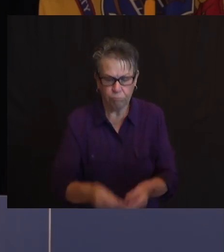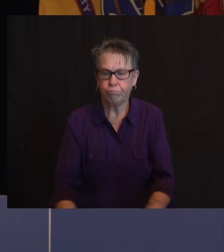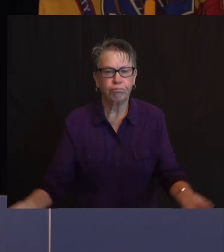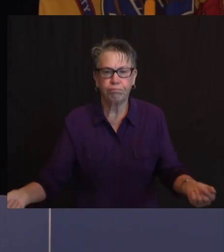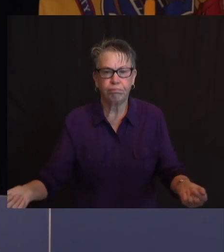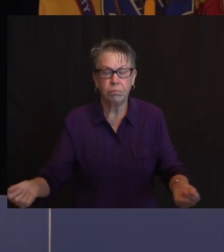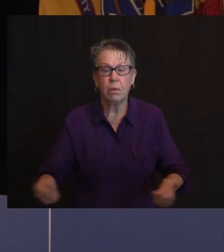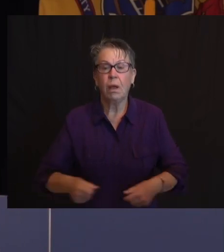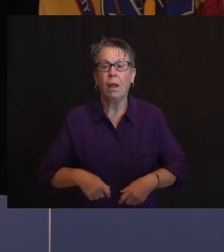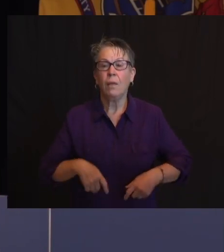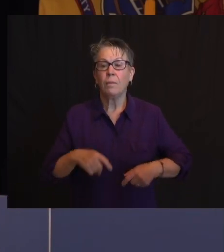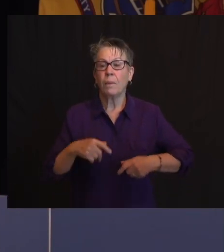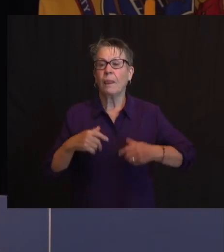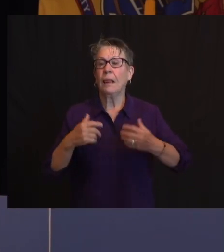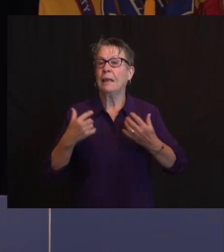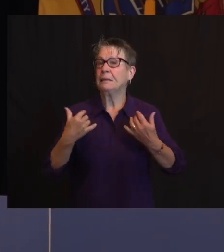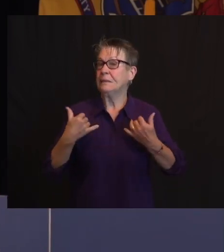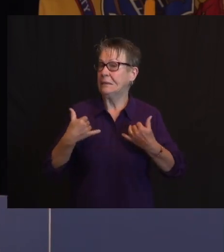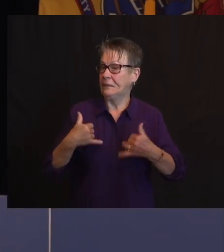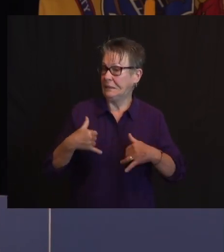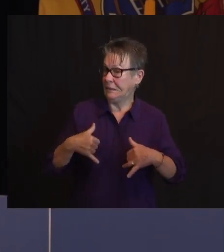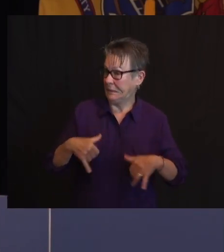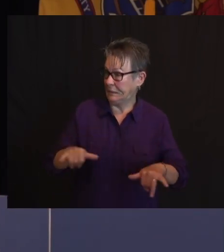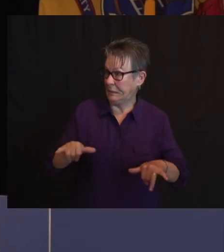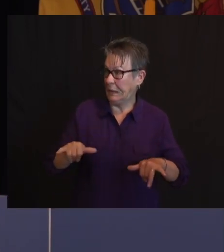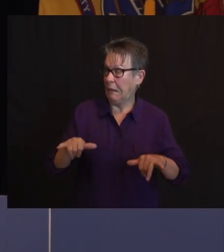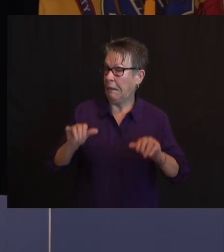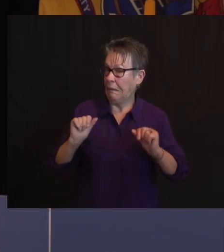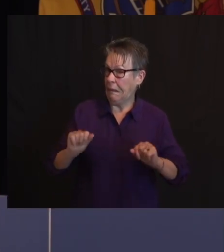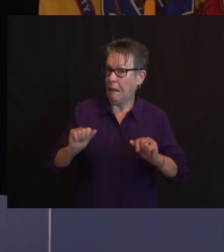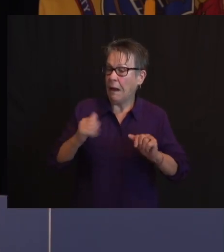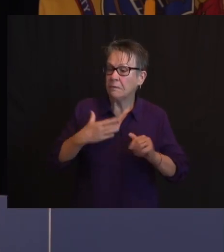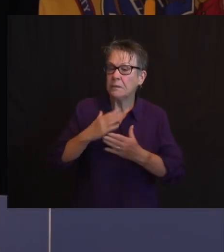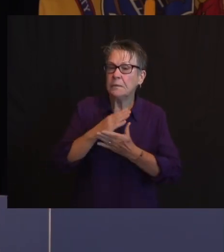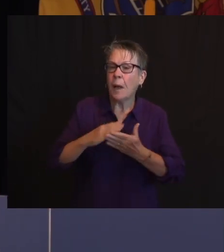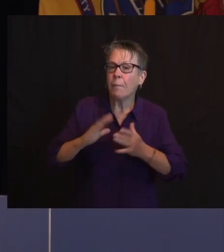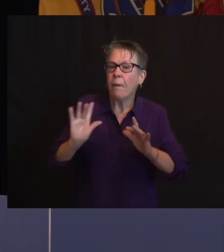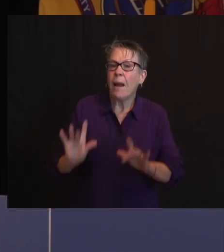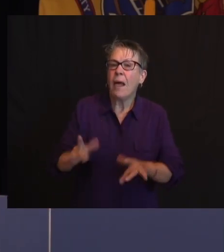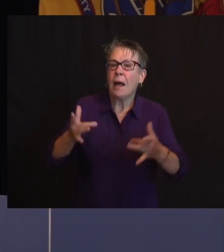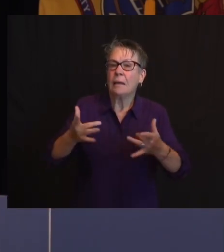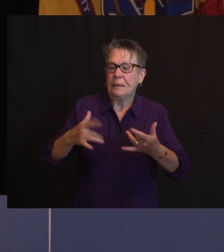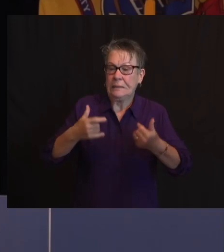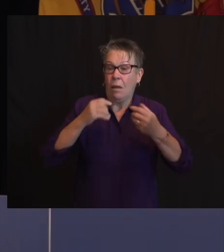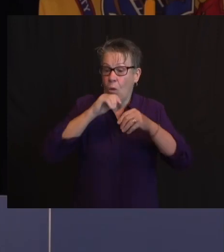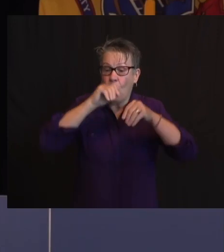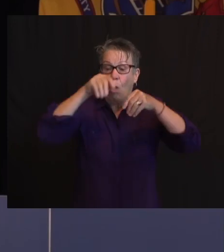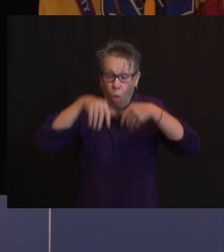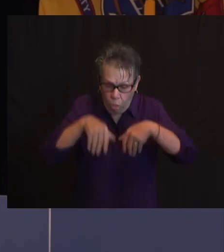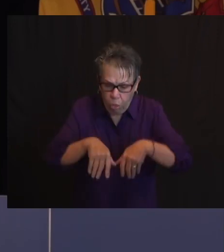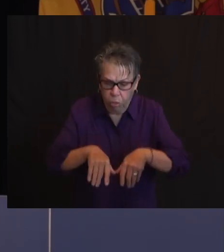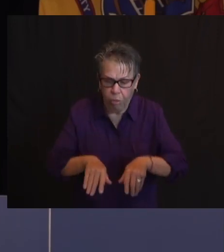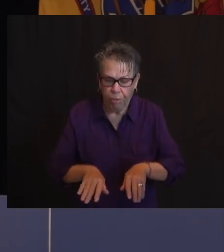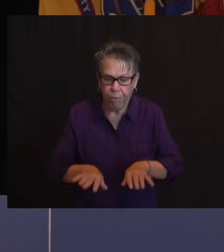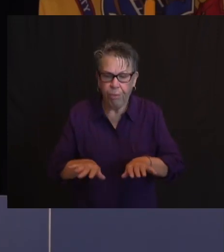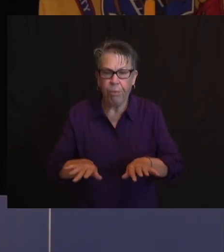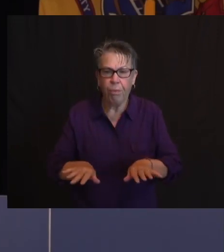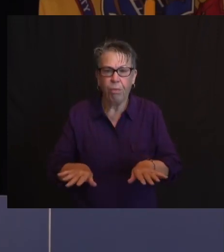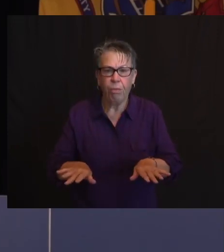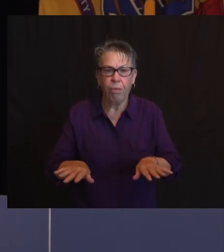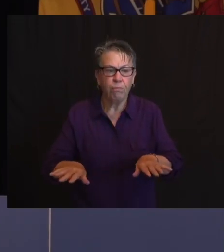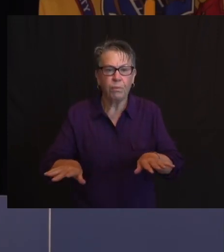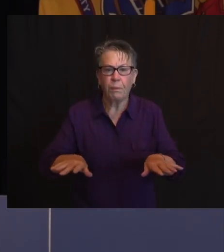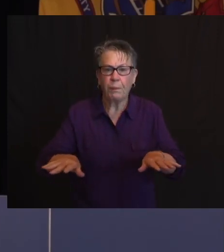what you're hearing the discussions go back and forth on is basically how much we think that those viruses can be in those smaller